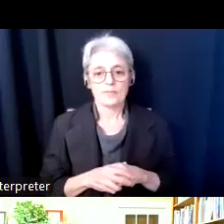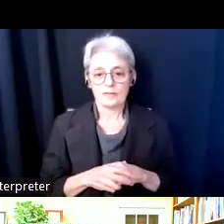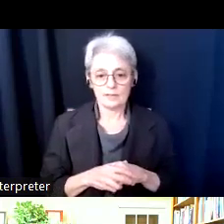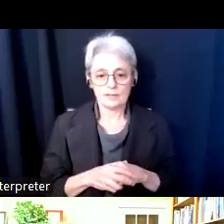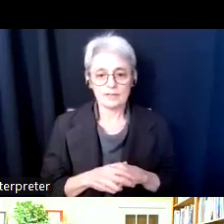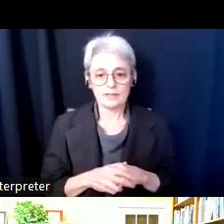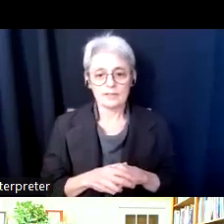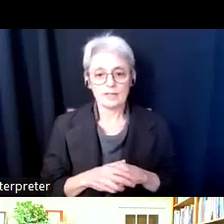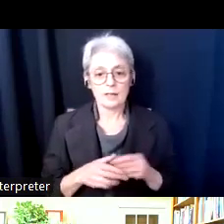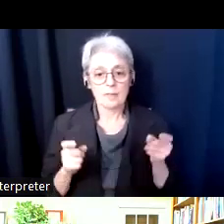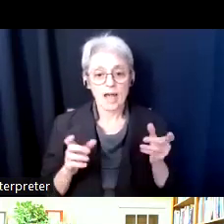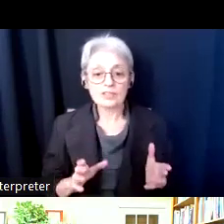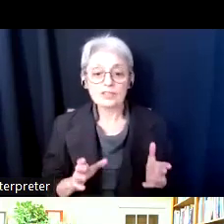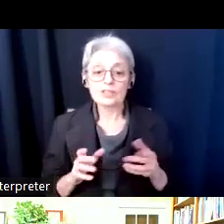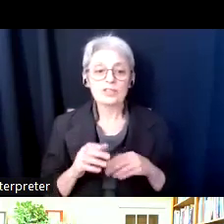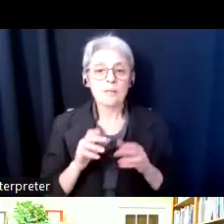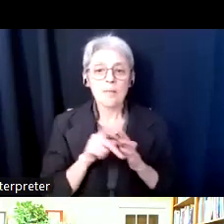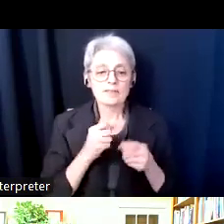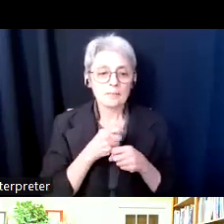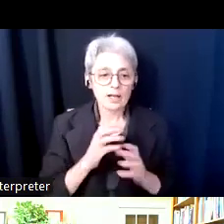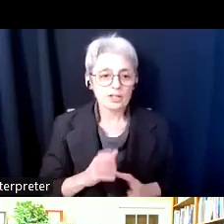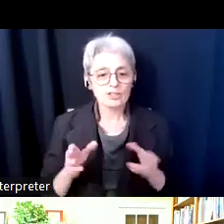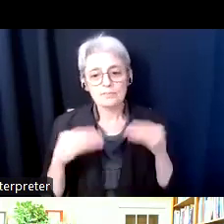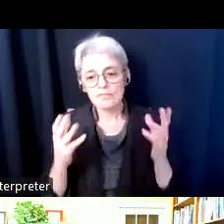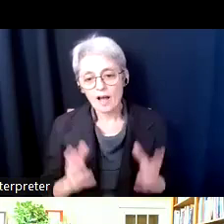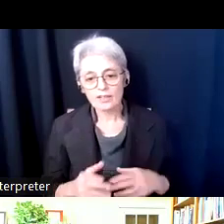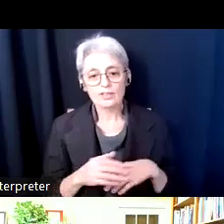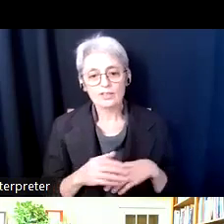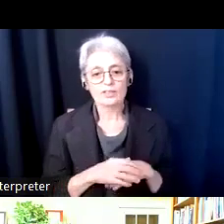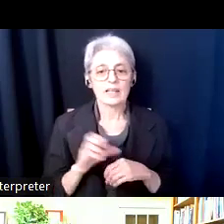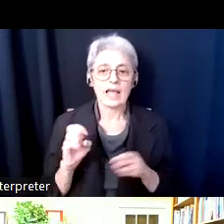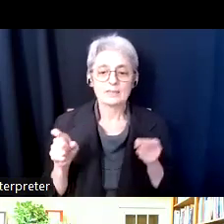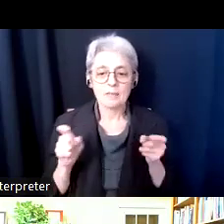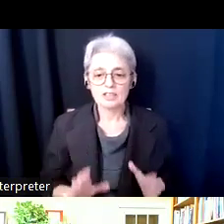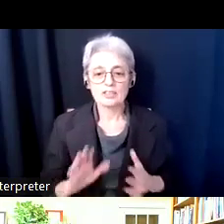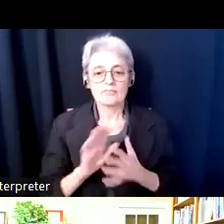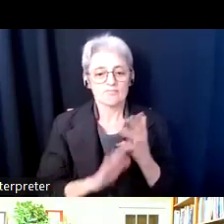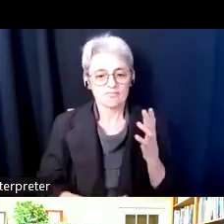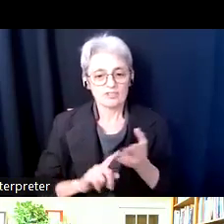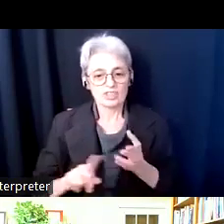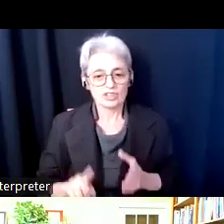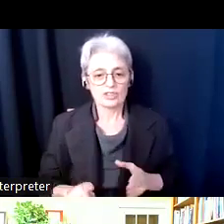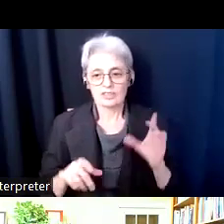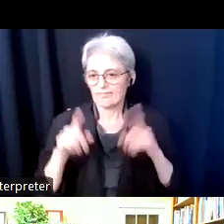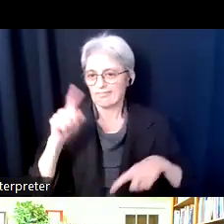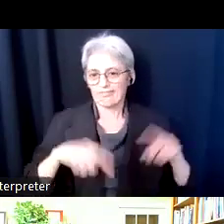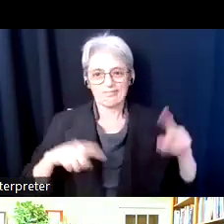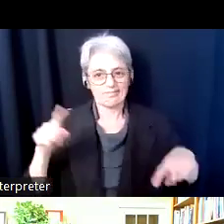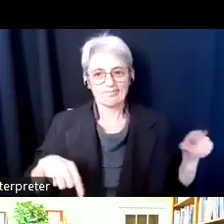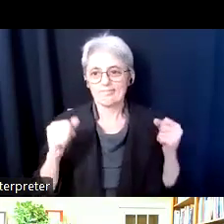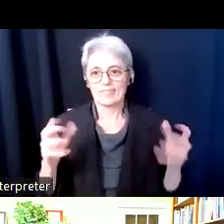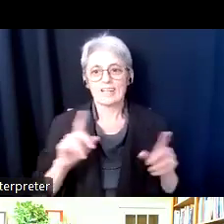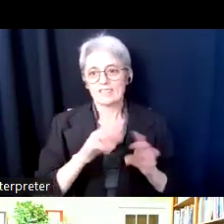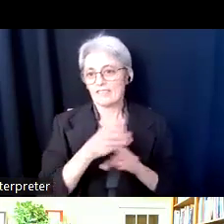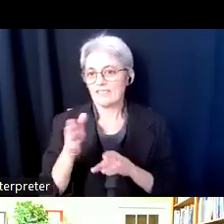some policymakers, some service providers, and great, some researchers. So a real interesting, diverse group. Thank you so